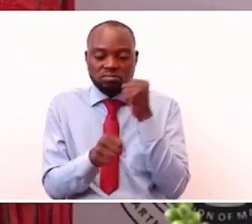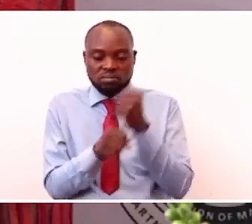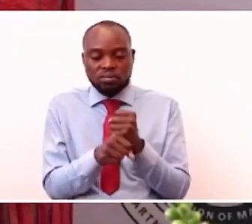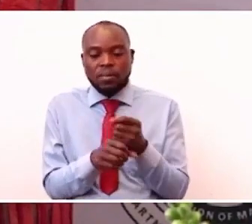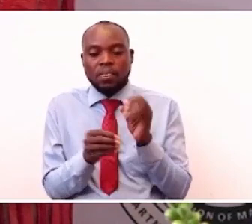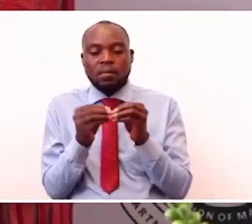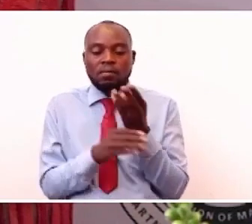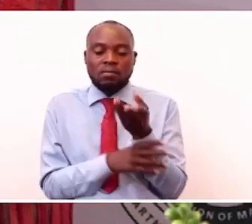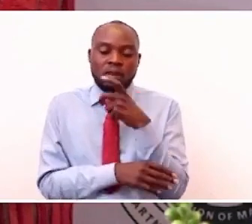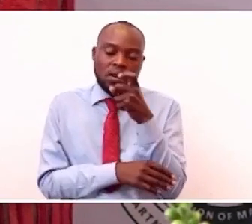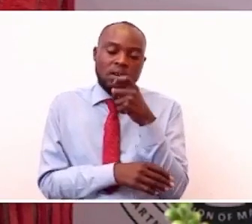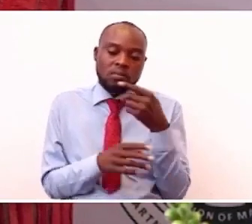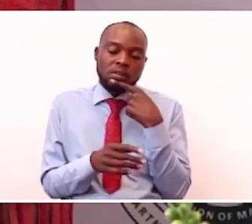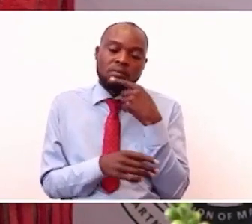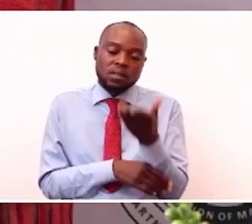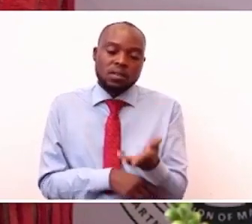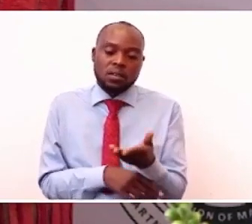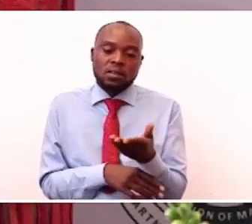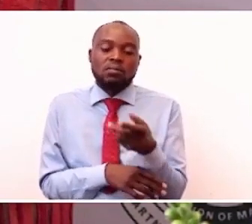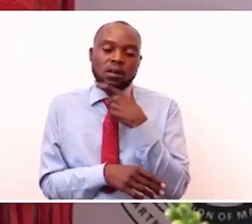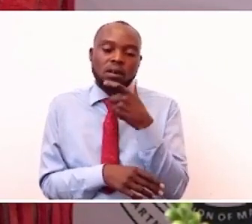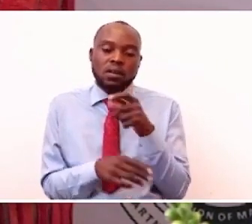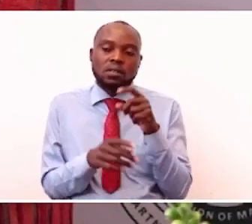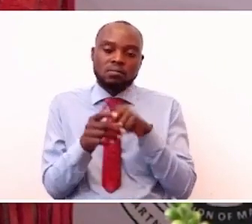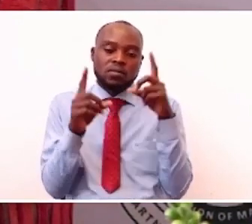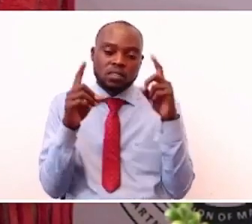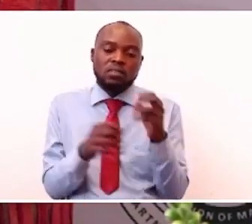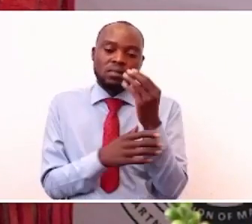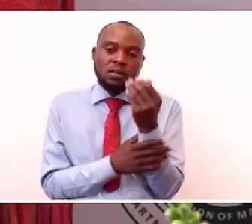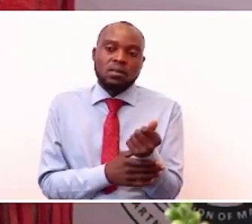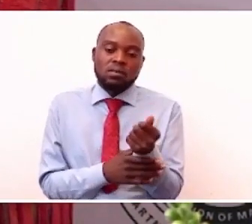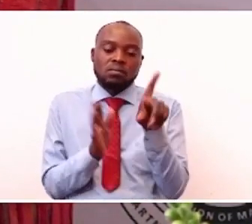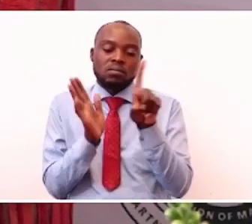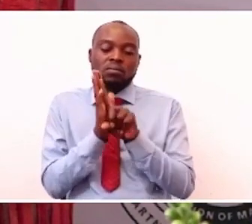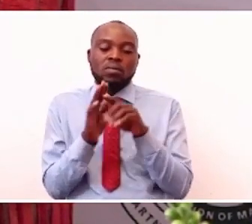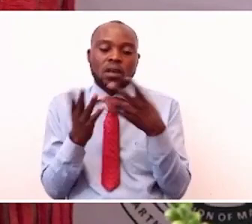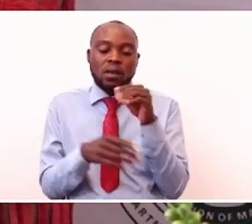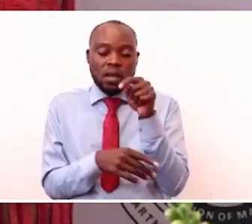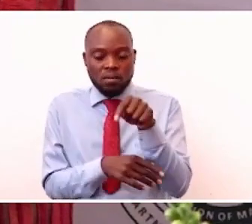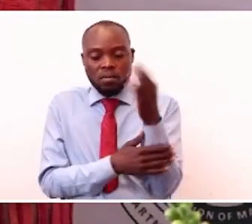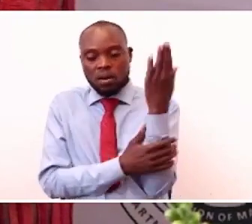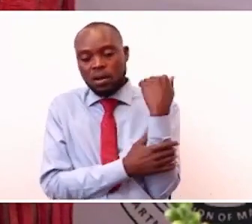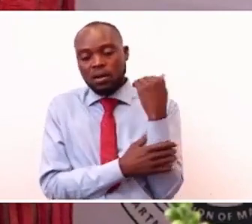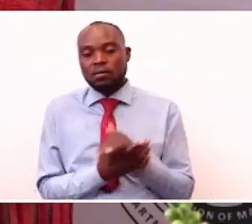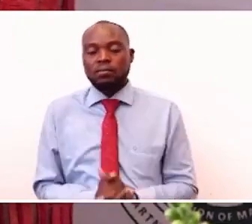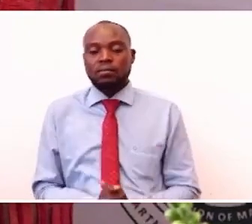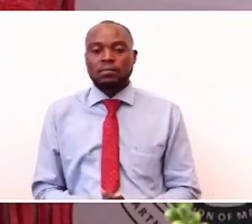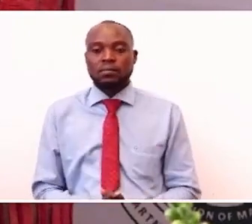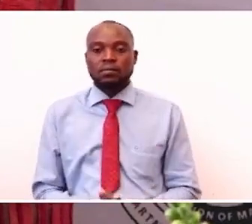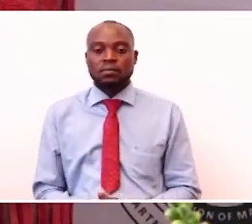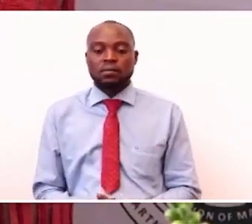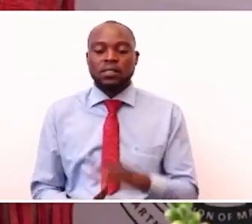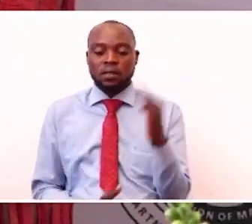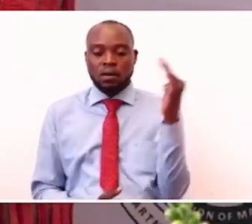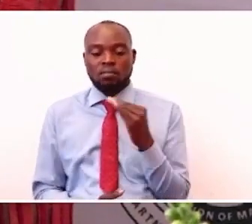talking about in the sense of digital currencies within the laws that already exist. Now, when it comes to